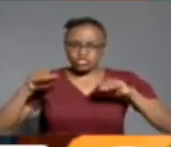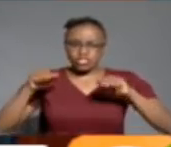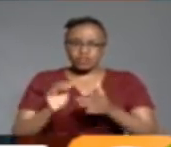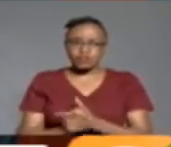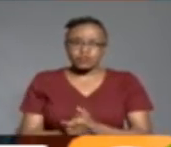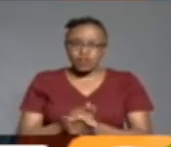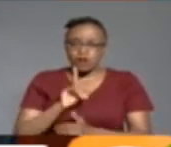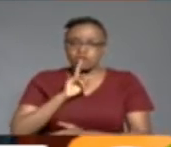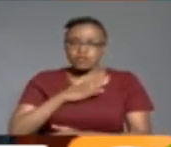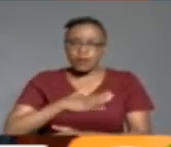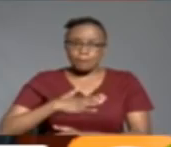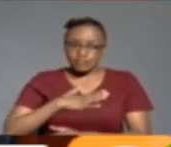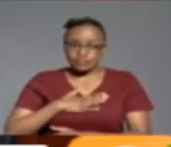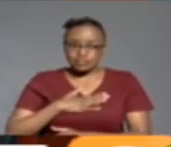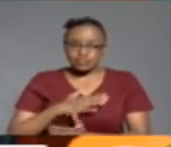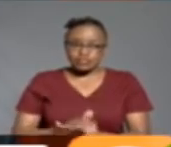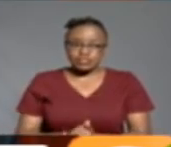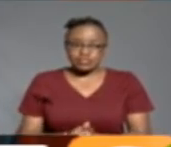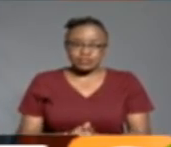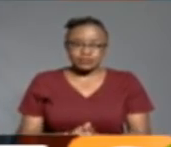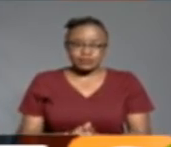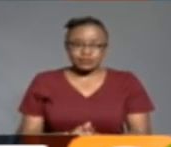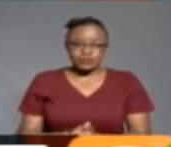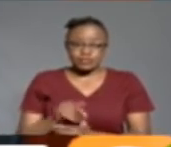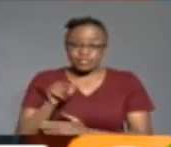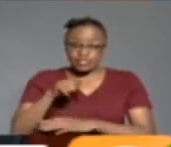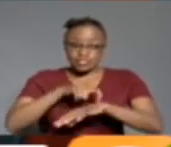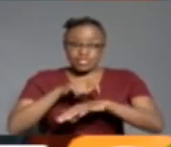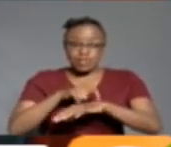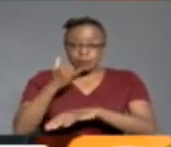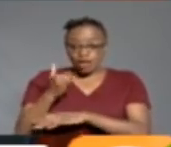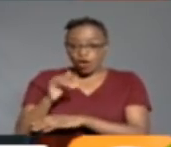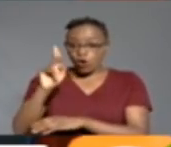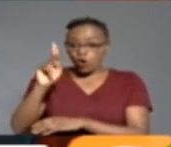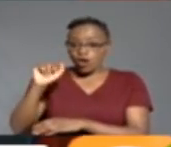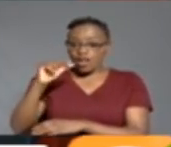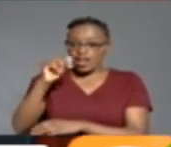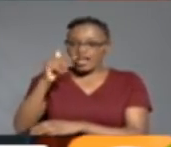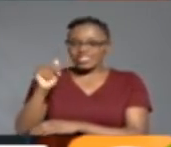Governor, you are out of order. And at this point, Kang’ata, I didn't come for that.